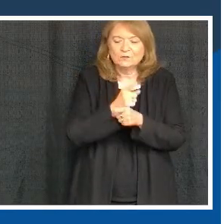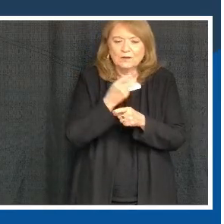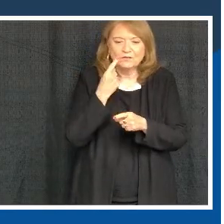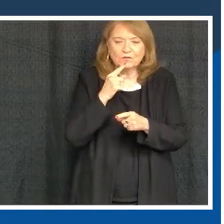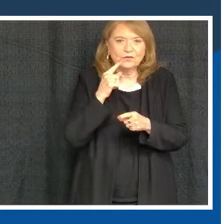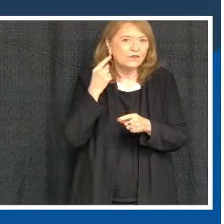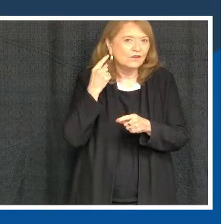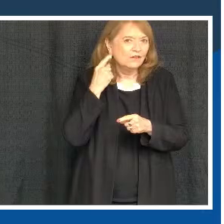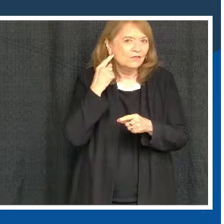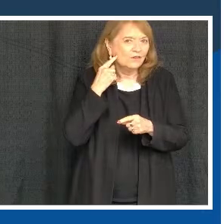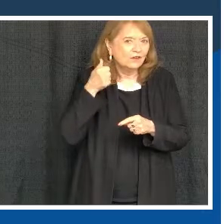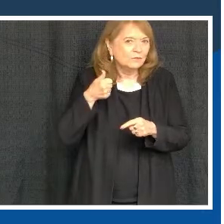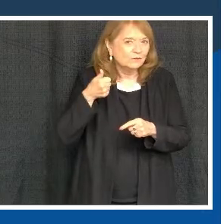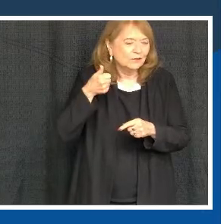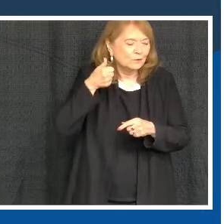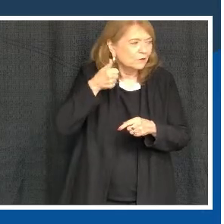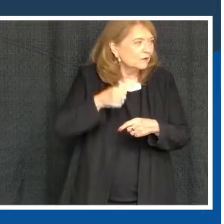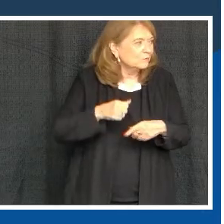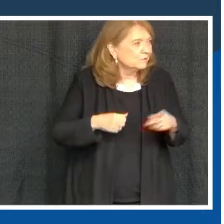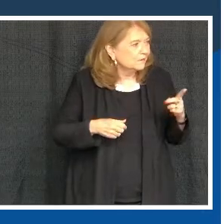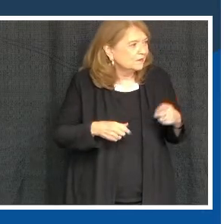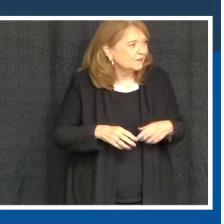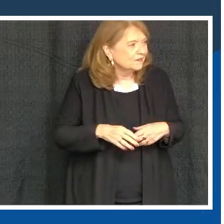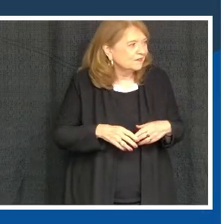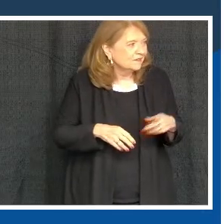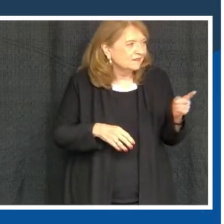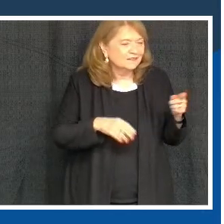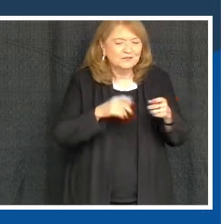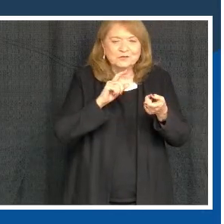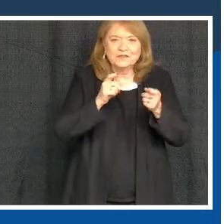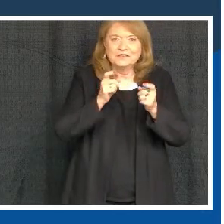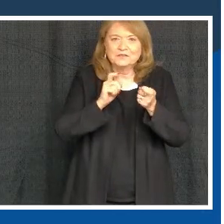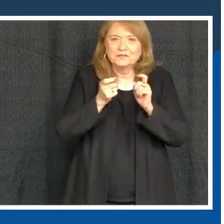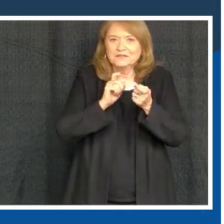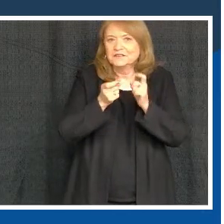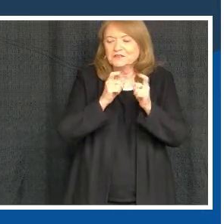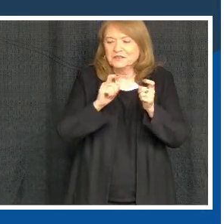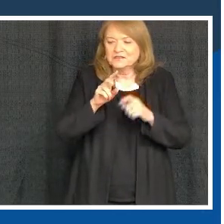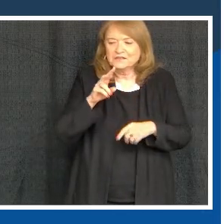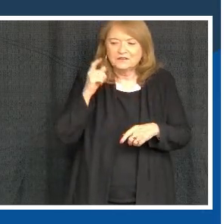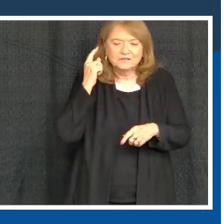Order batteries. Put batteries on a shopping list.